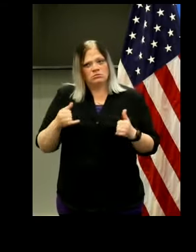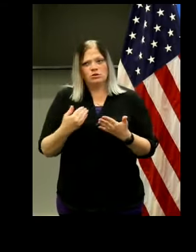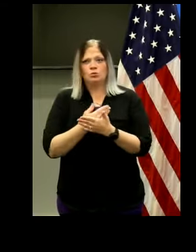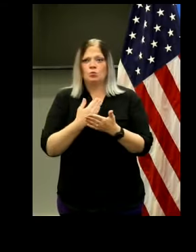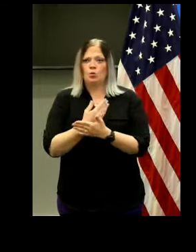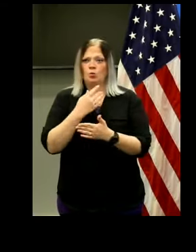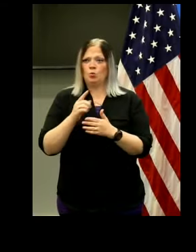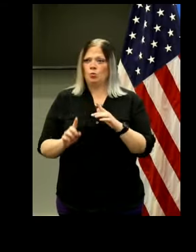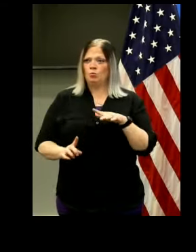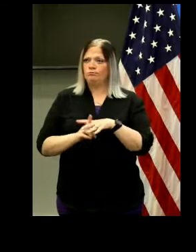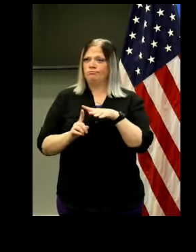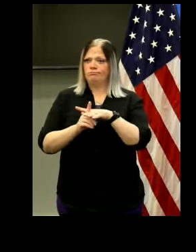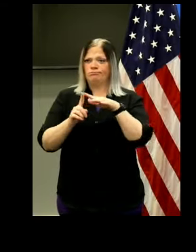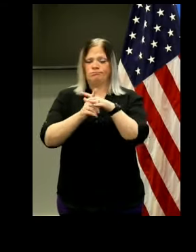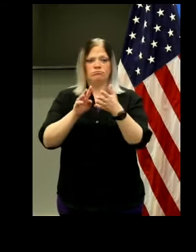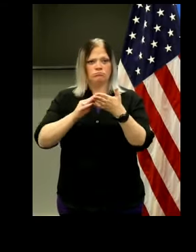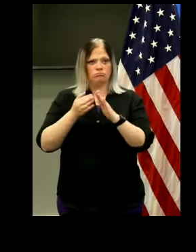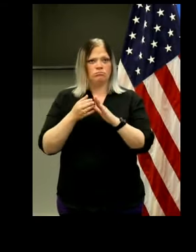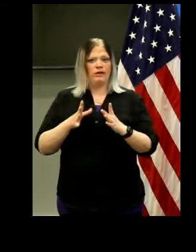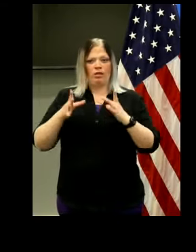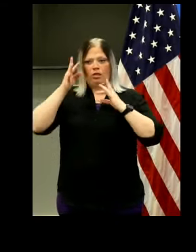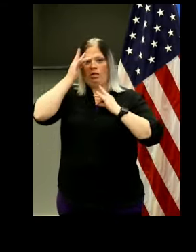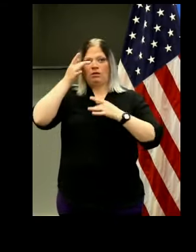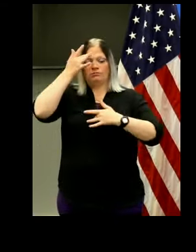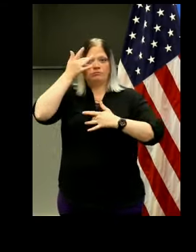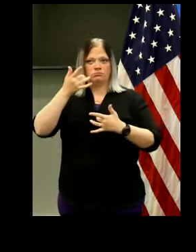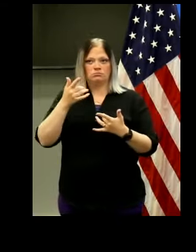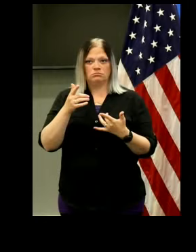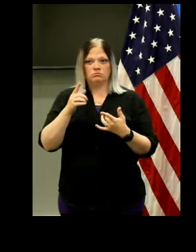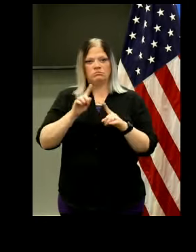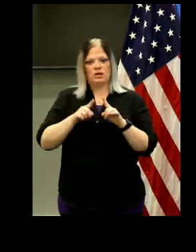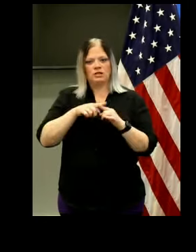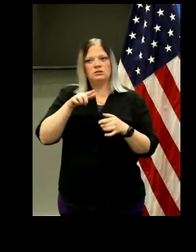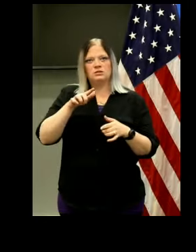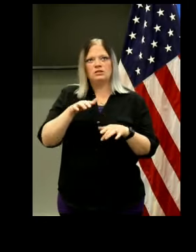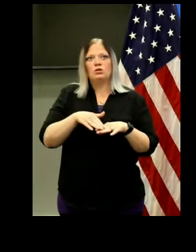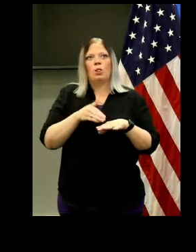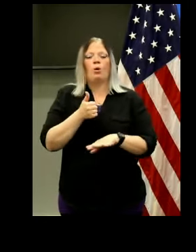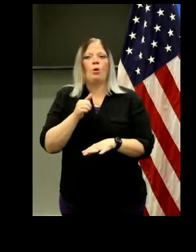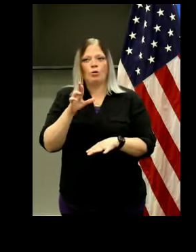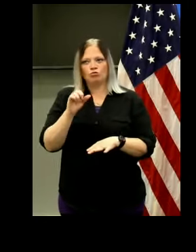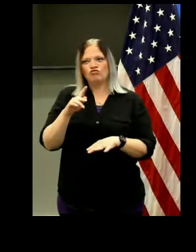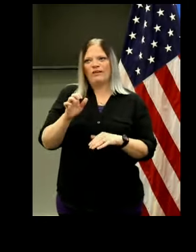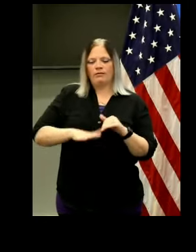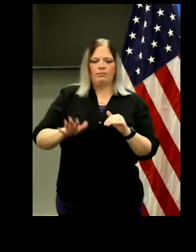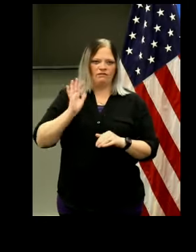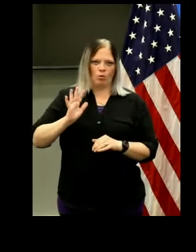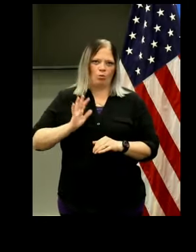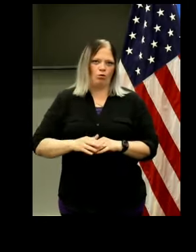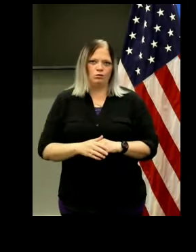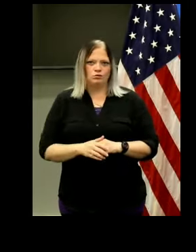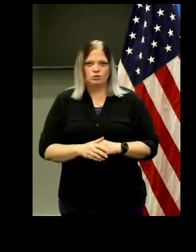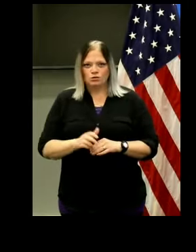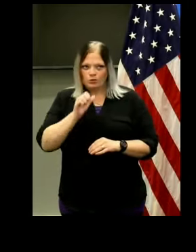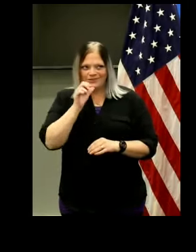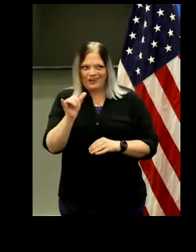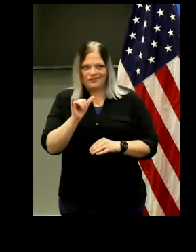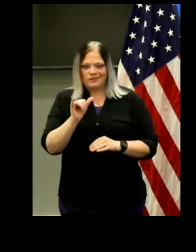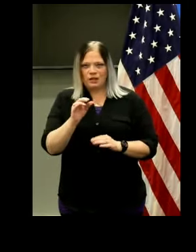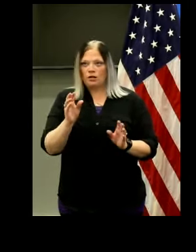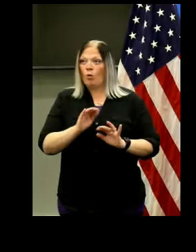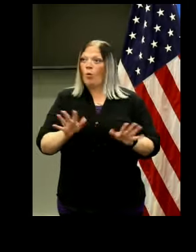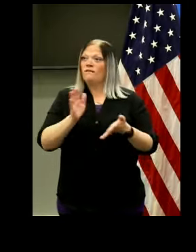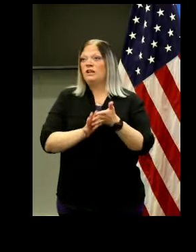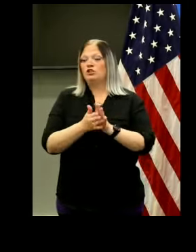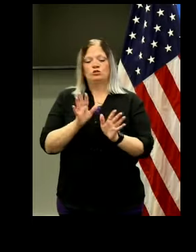of individuals in our community that are contracting COVID-19. It's just at a lower rate than what we saw beforehand. So it's not as if no one's catching it. There